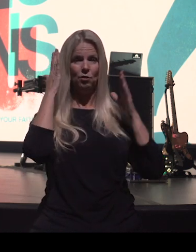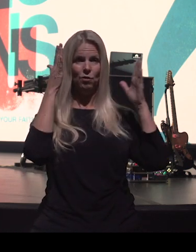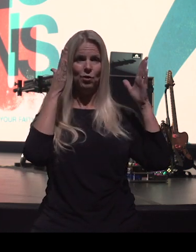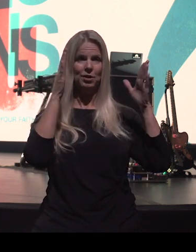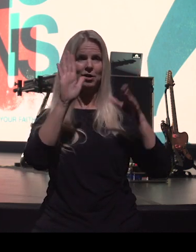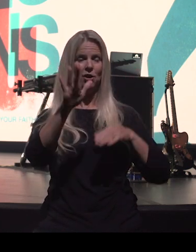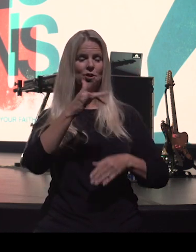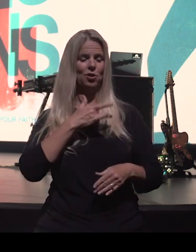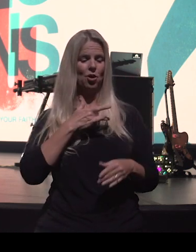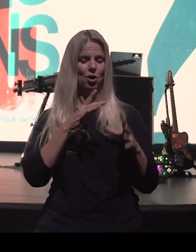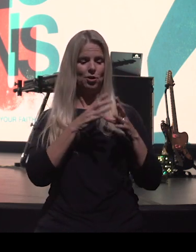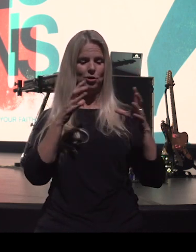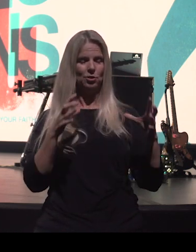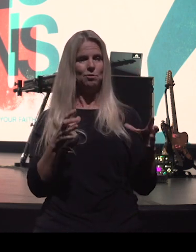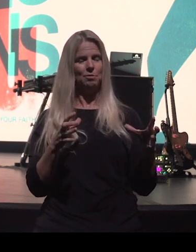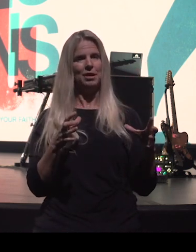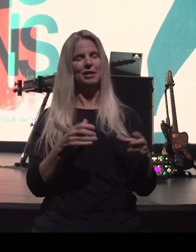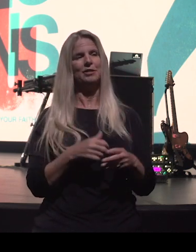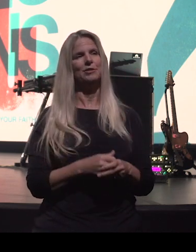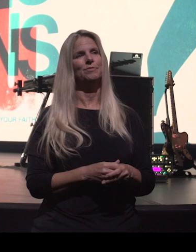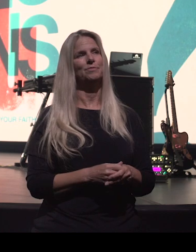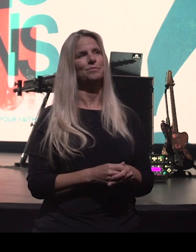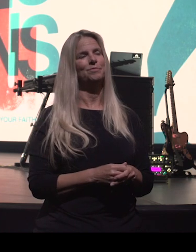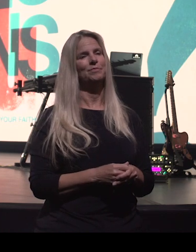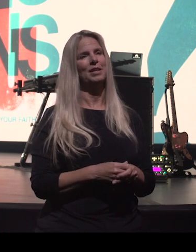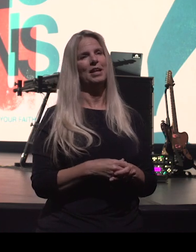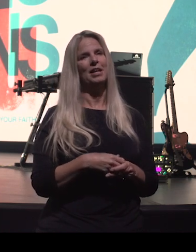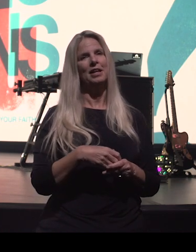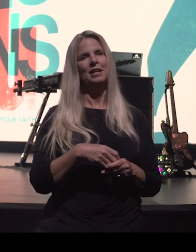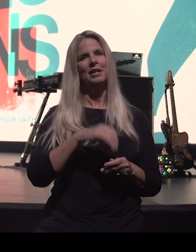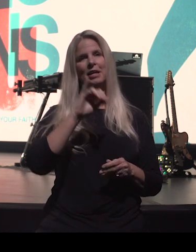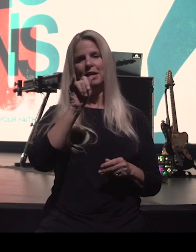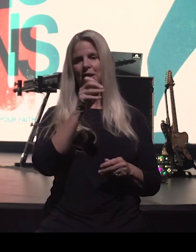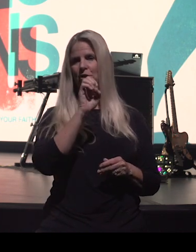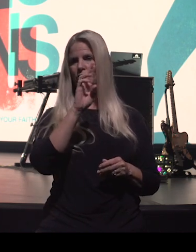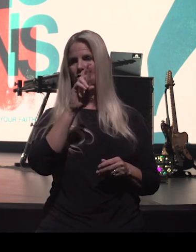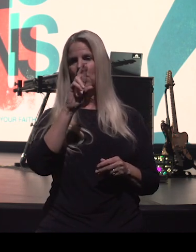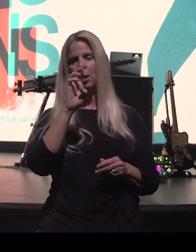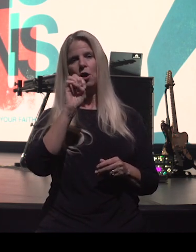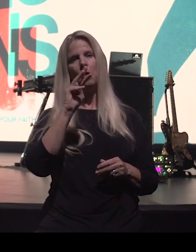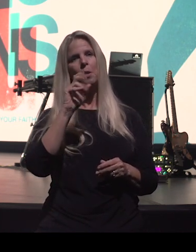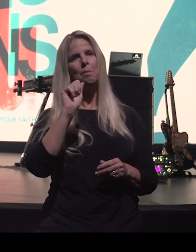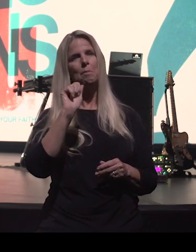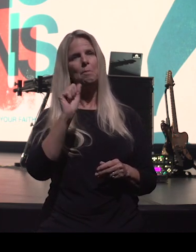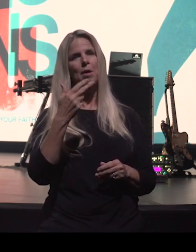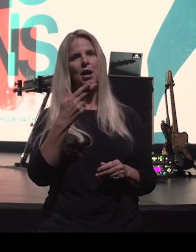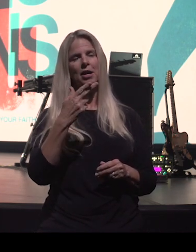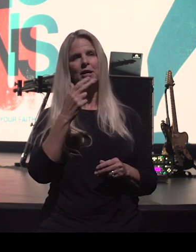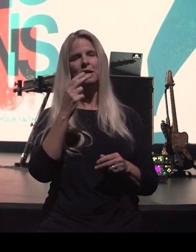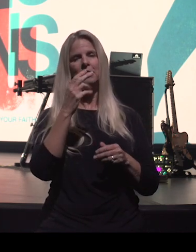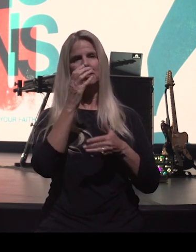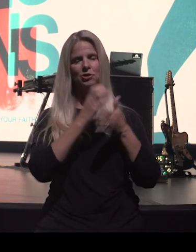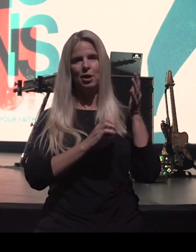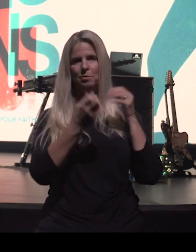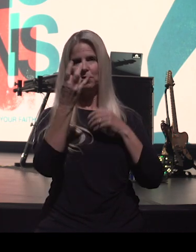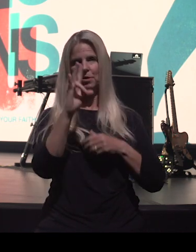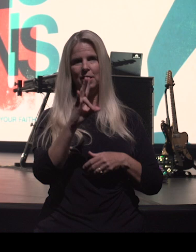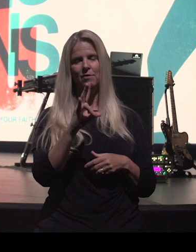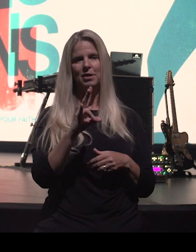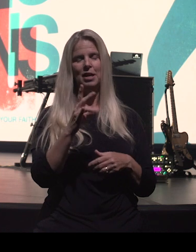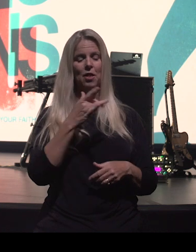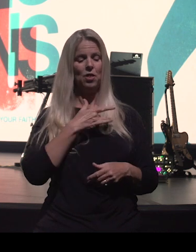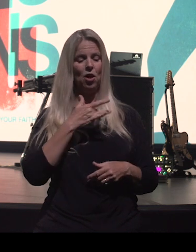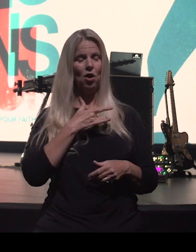little Bible. Let me give you a little God's word, okay? Jeremiah 17:9, the heart is deceitful above